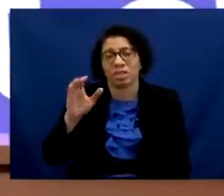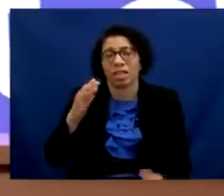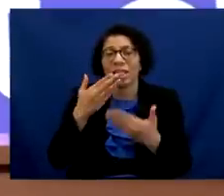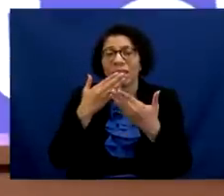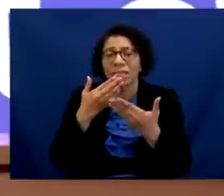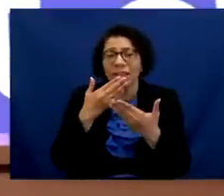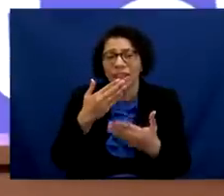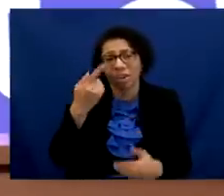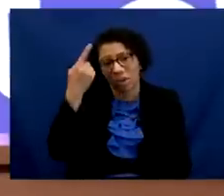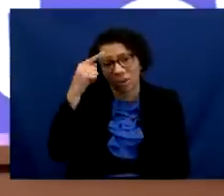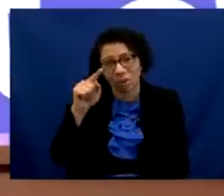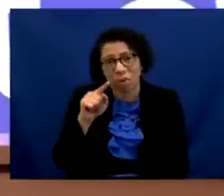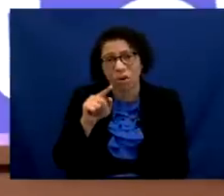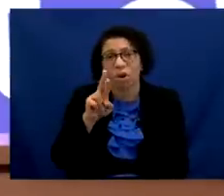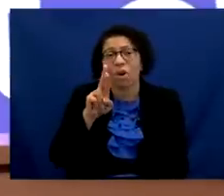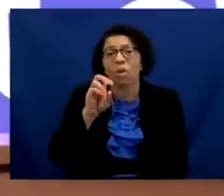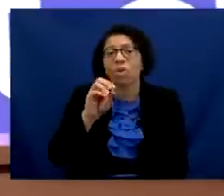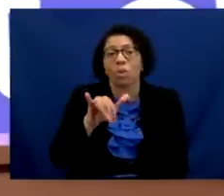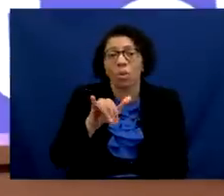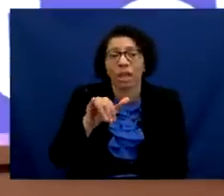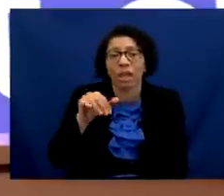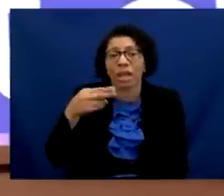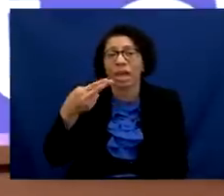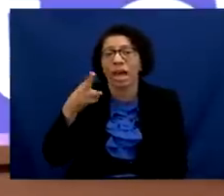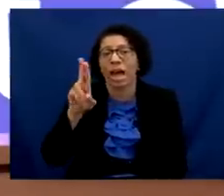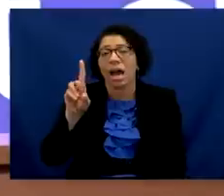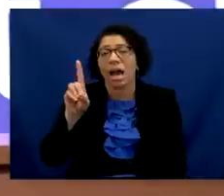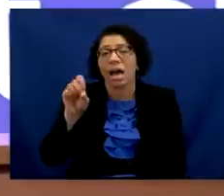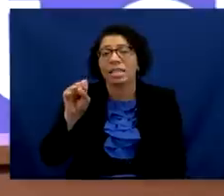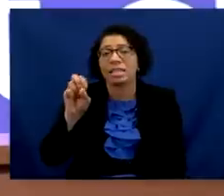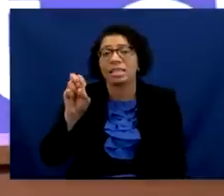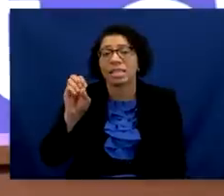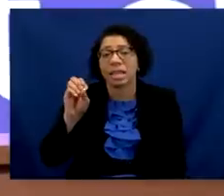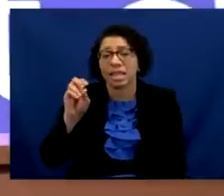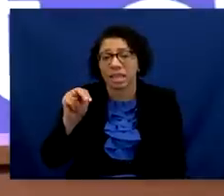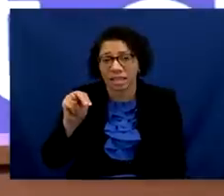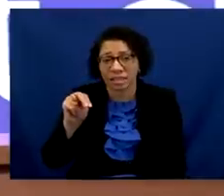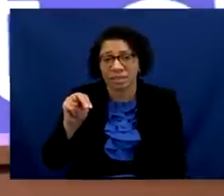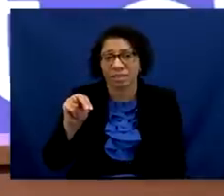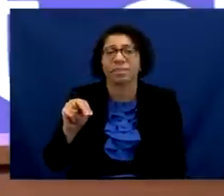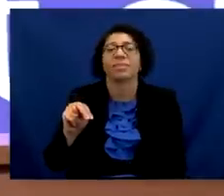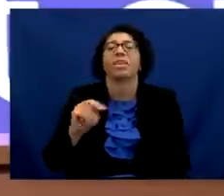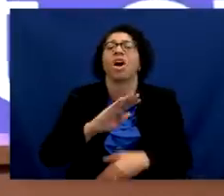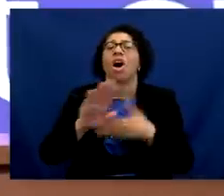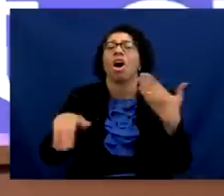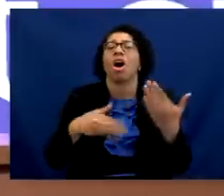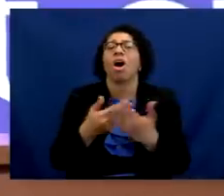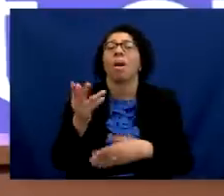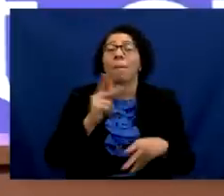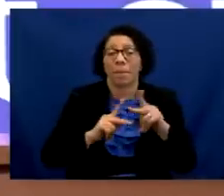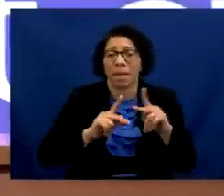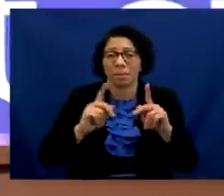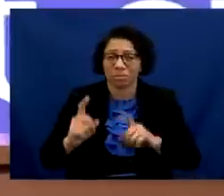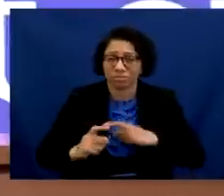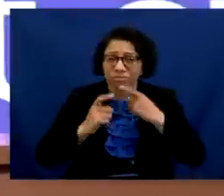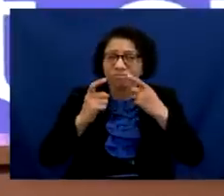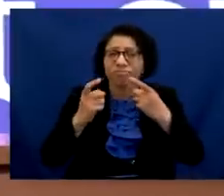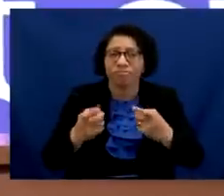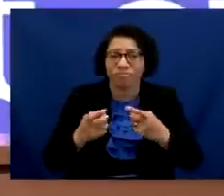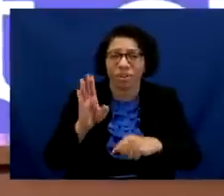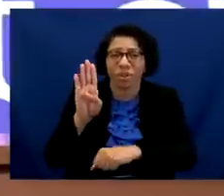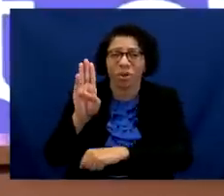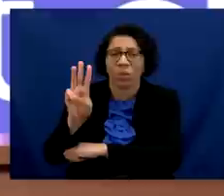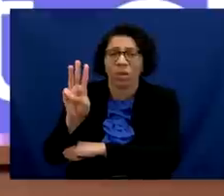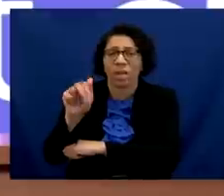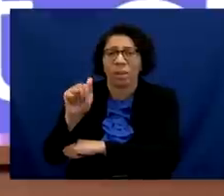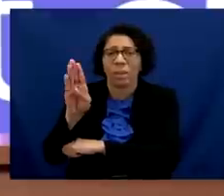Roy Hudson, I got your gift. Thank you so much. All those individuals who make investments in Wheeler Avenue Baptist Church. Praise the